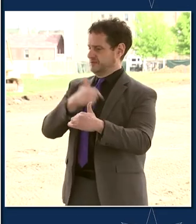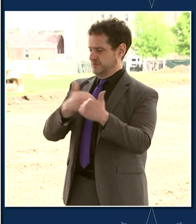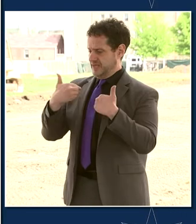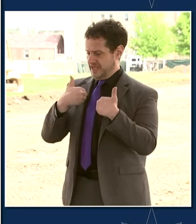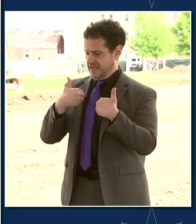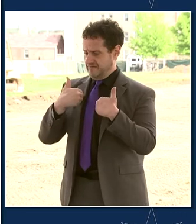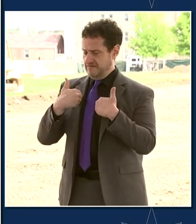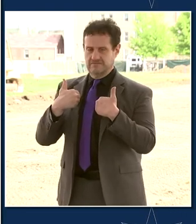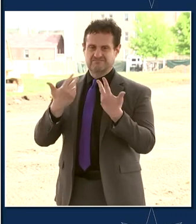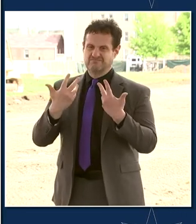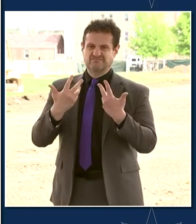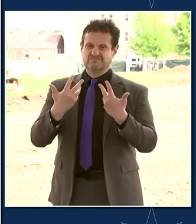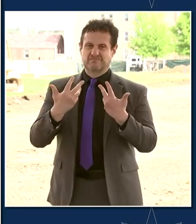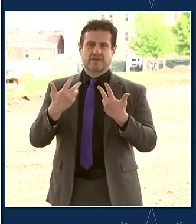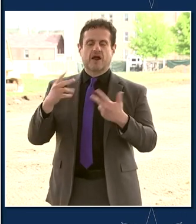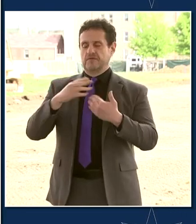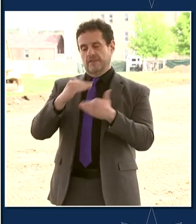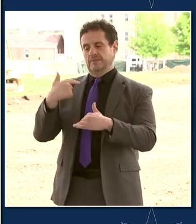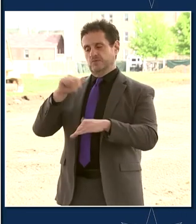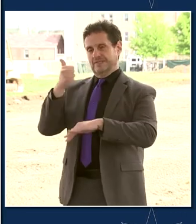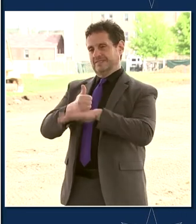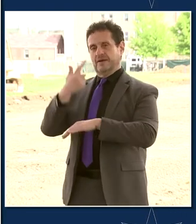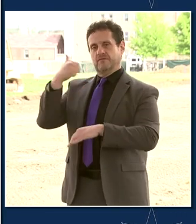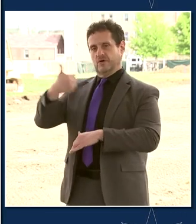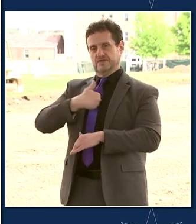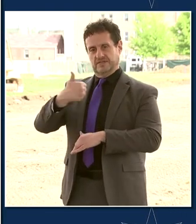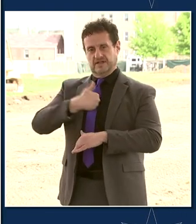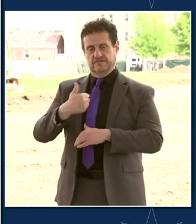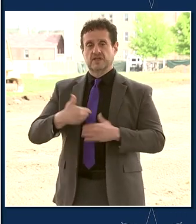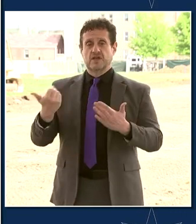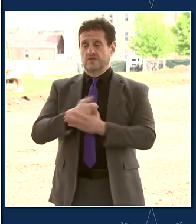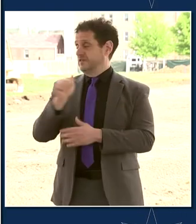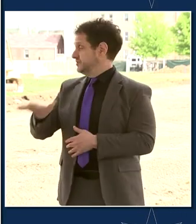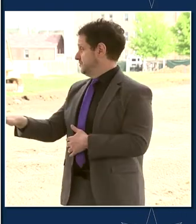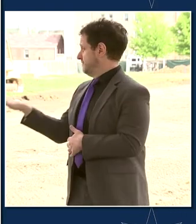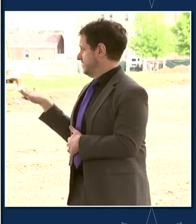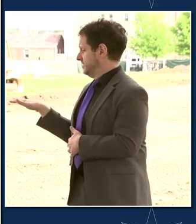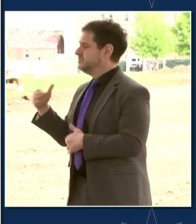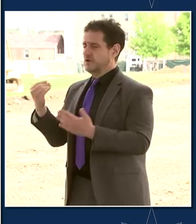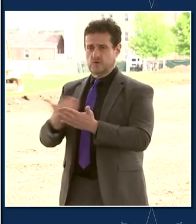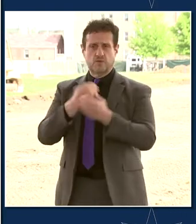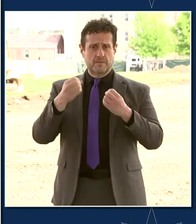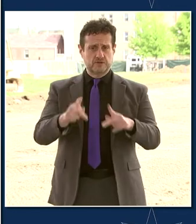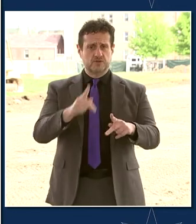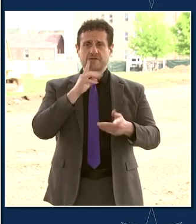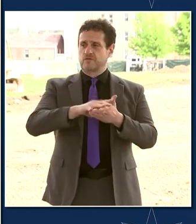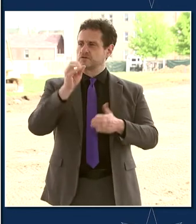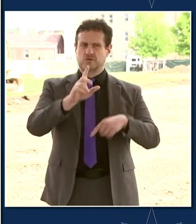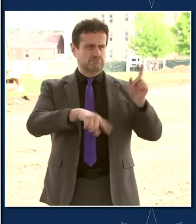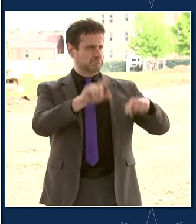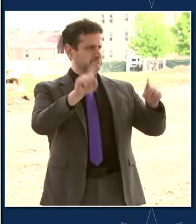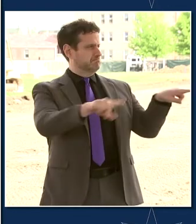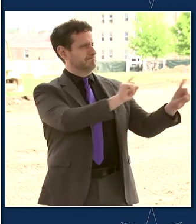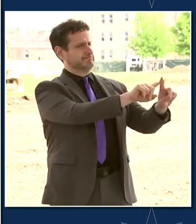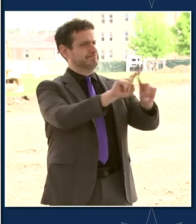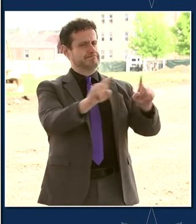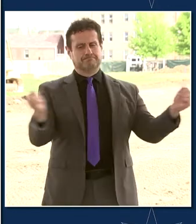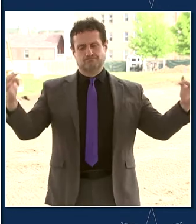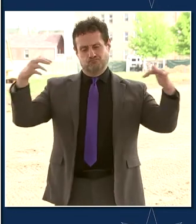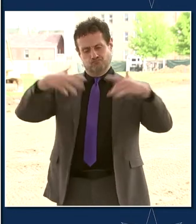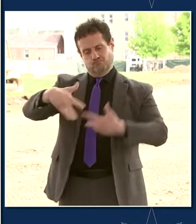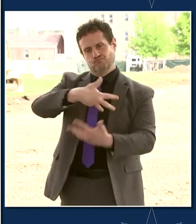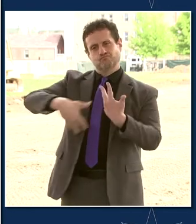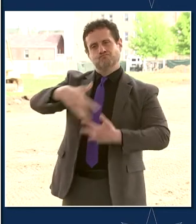those that they set for themselves. The new field will be another opportunity for students of all walks of life to spend time outside